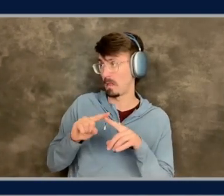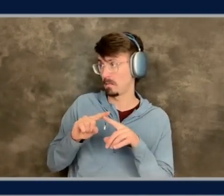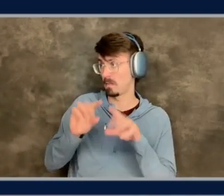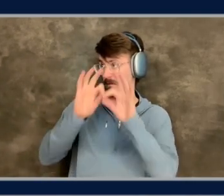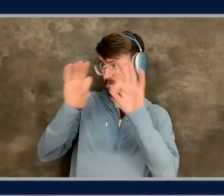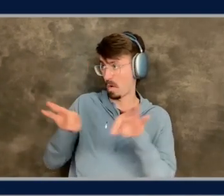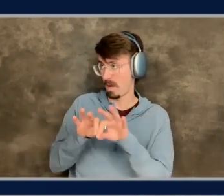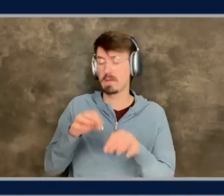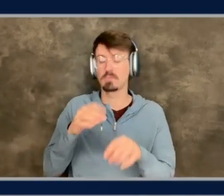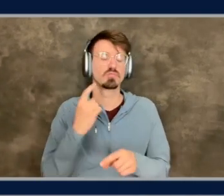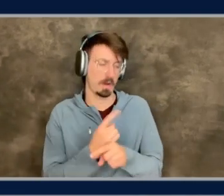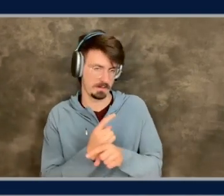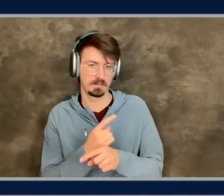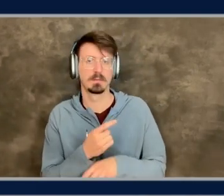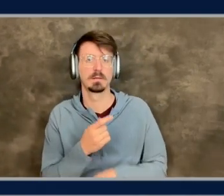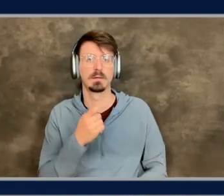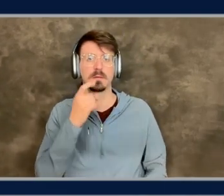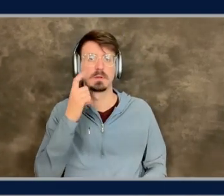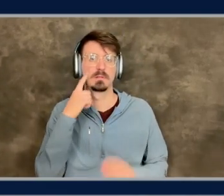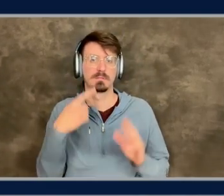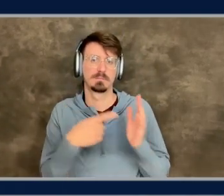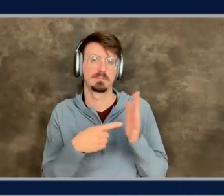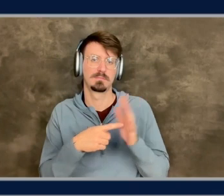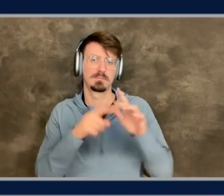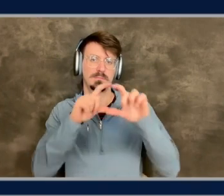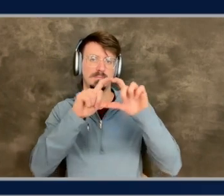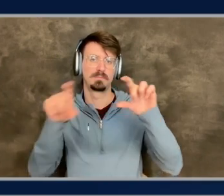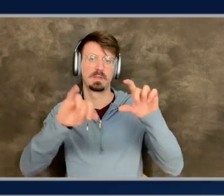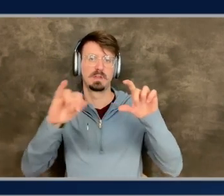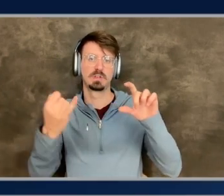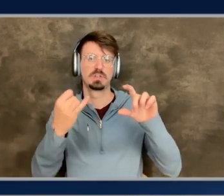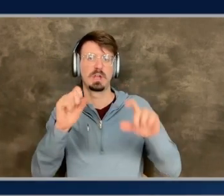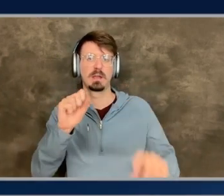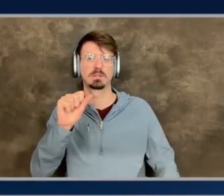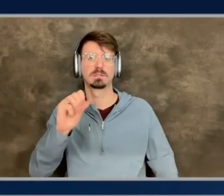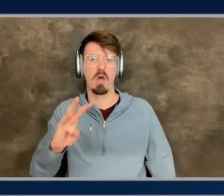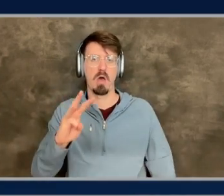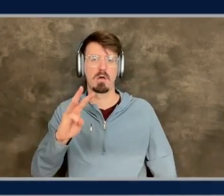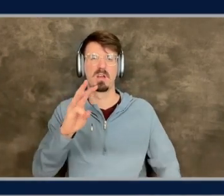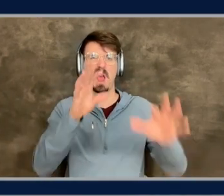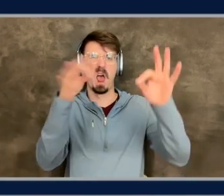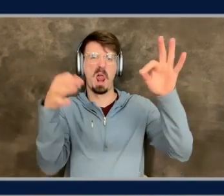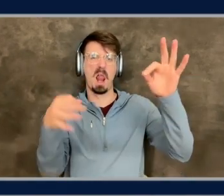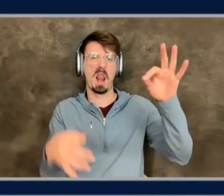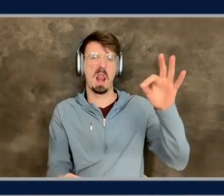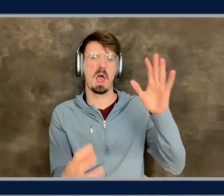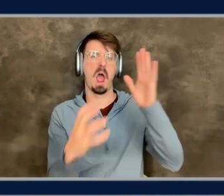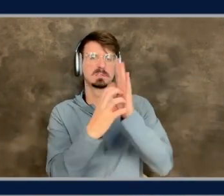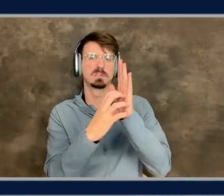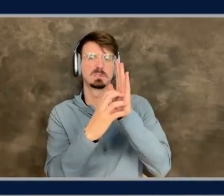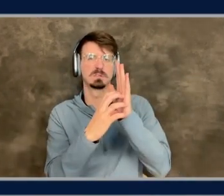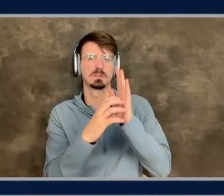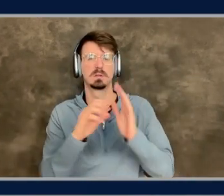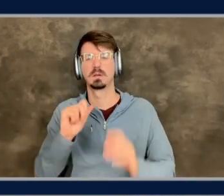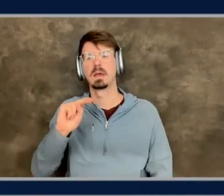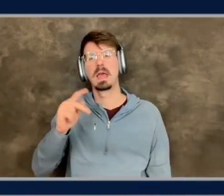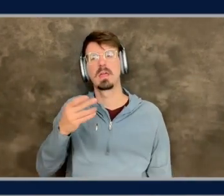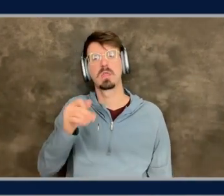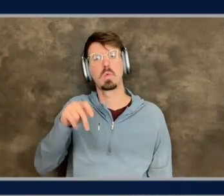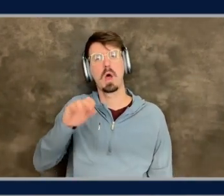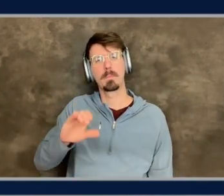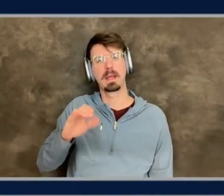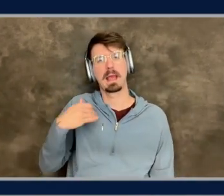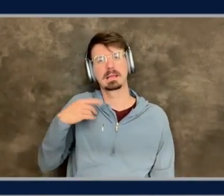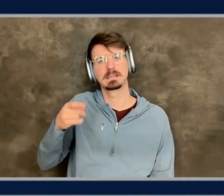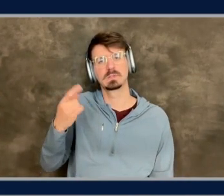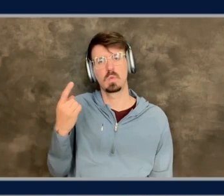get a big old JSON blob, and like the meta models have different layers like to it, and Anthropic have these ones. The Converse API just